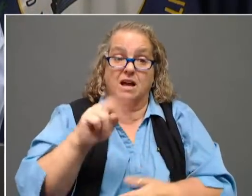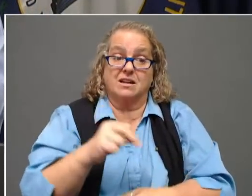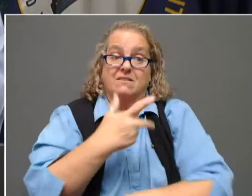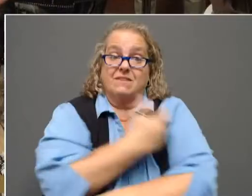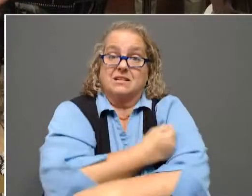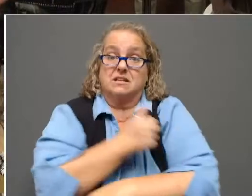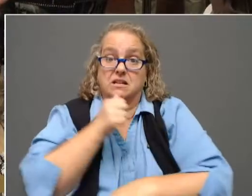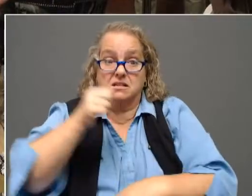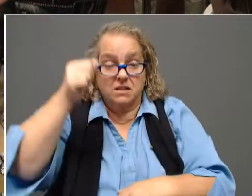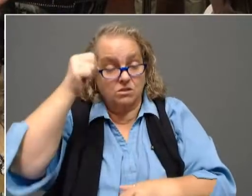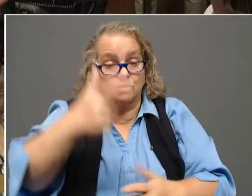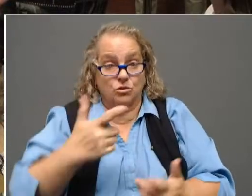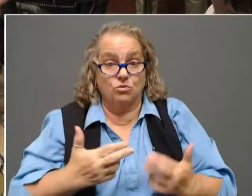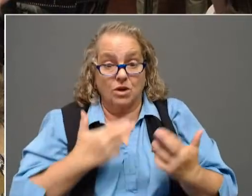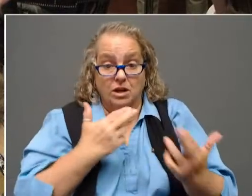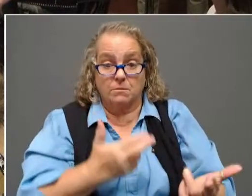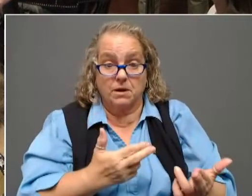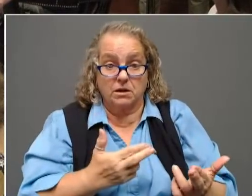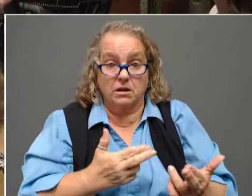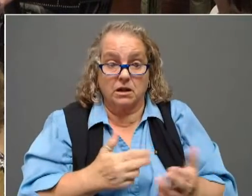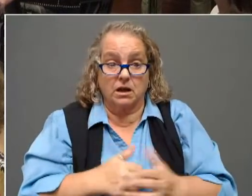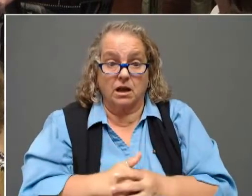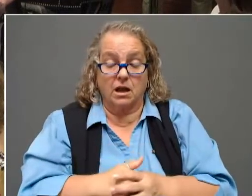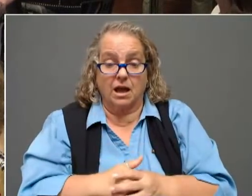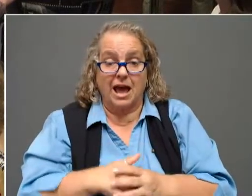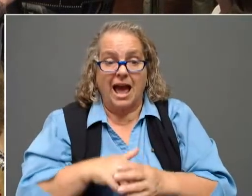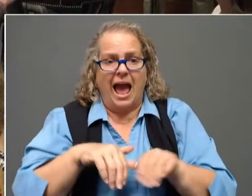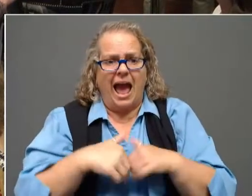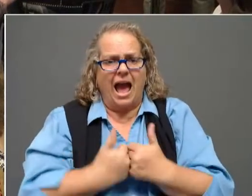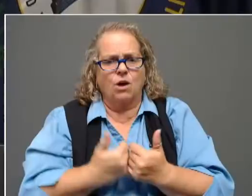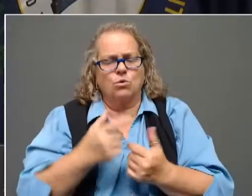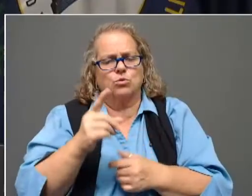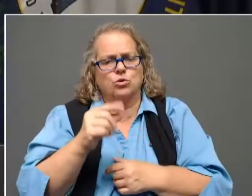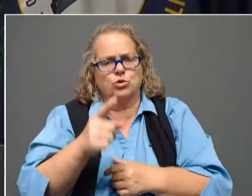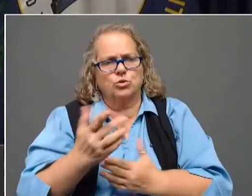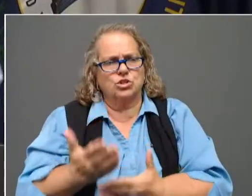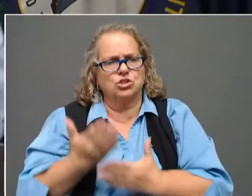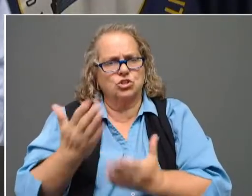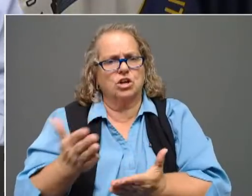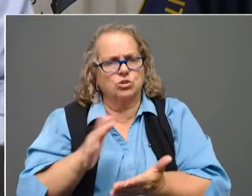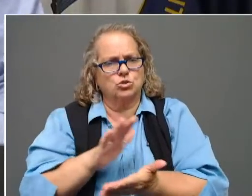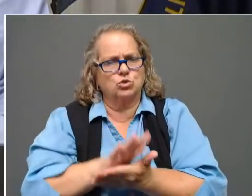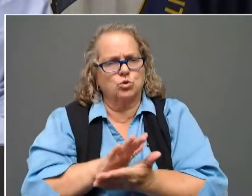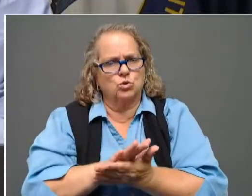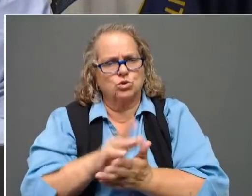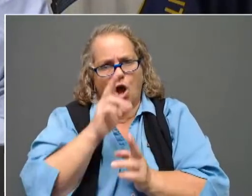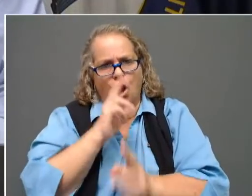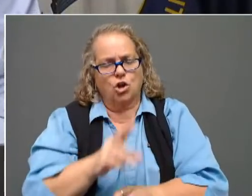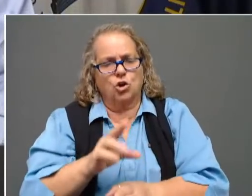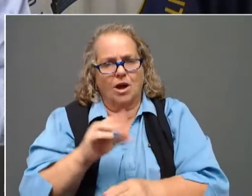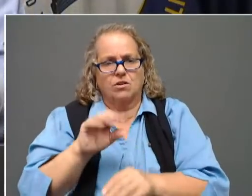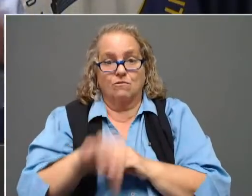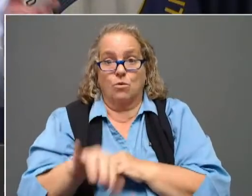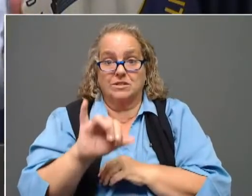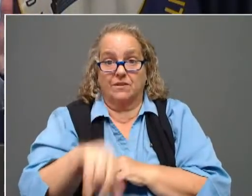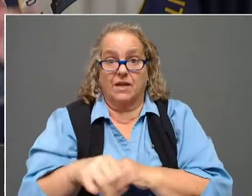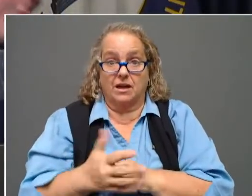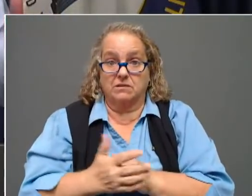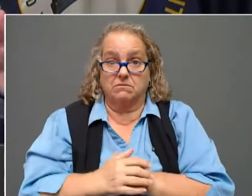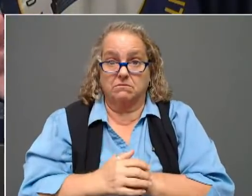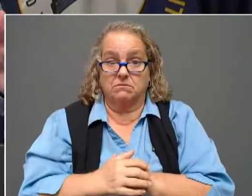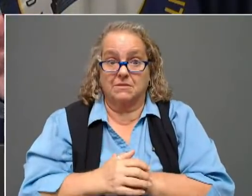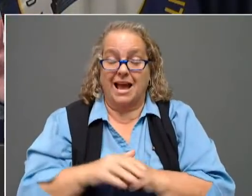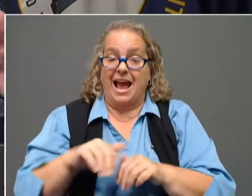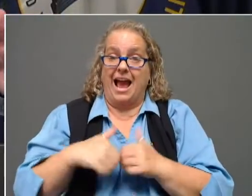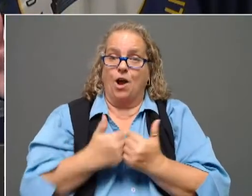suggest that school districts monitor that, enforce that? I mean, should they? So the question is how will you know? Do